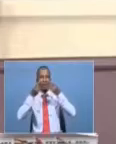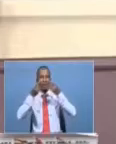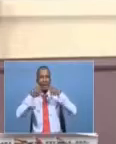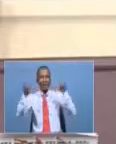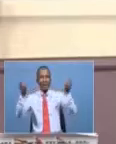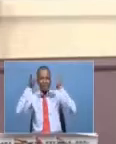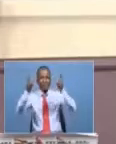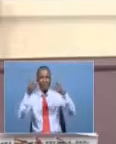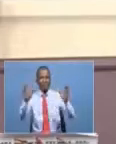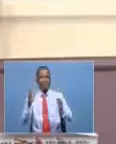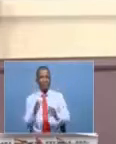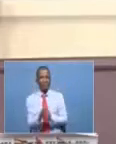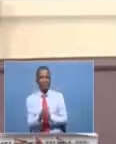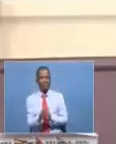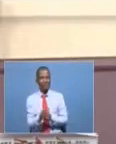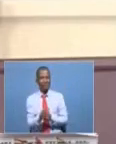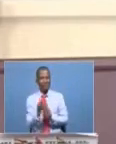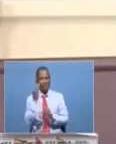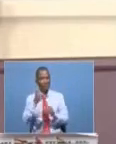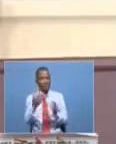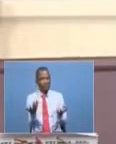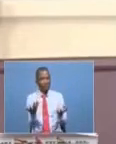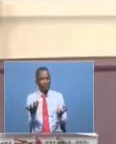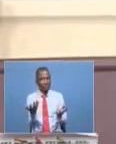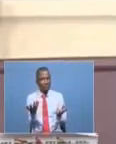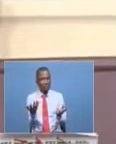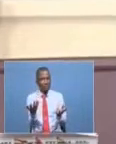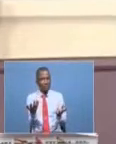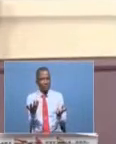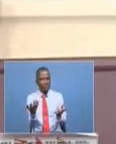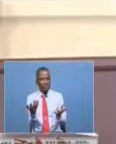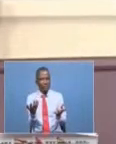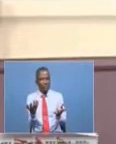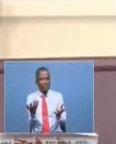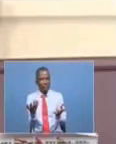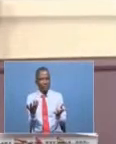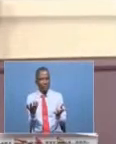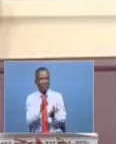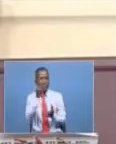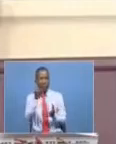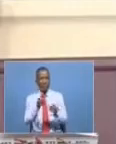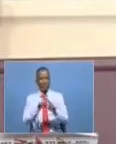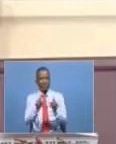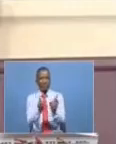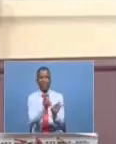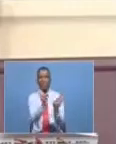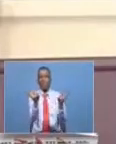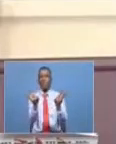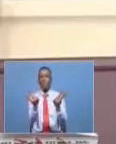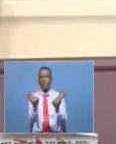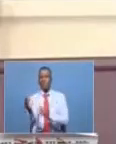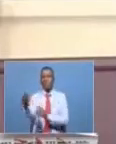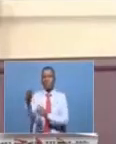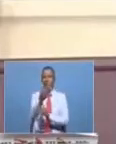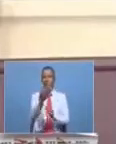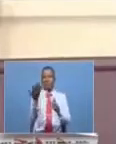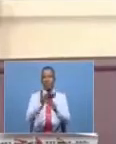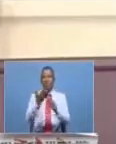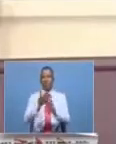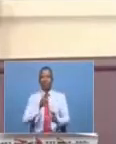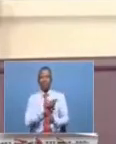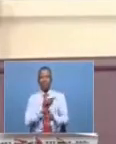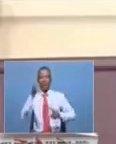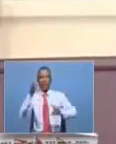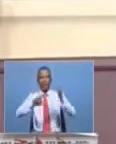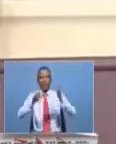seeks to re-argue its case through the back door of an apparently review application, which